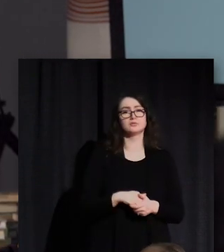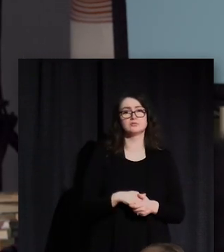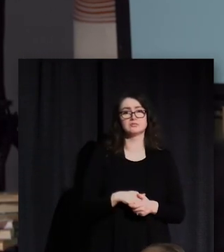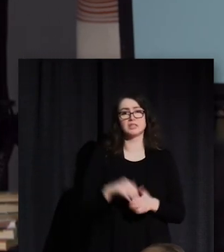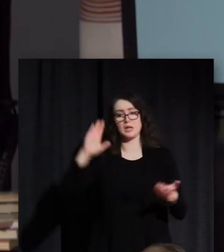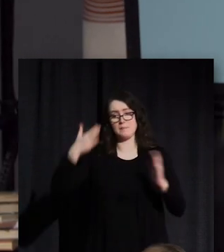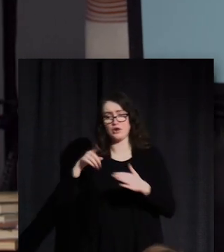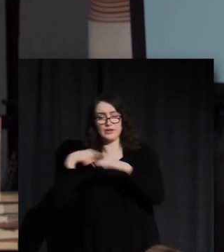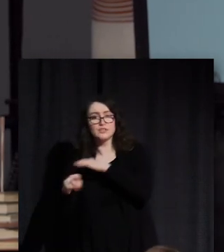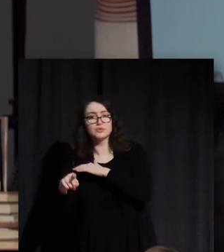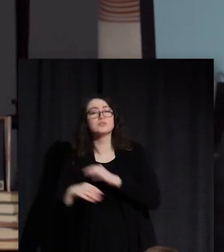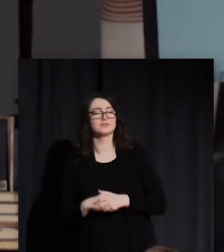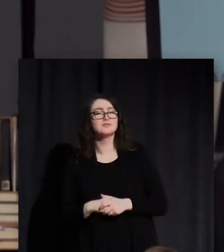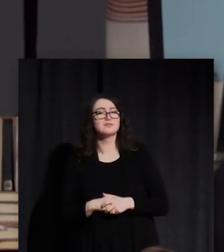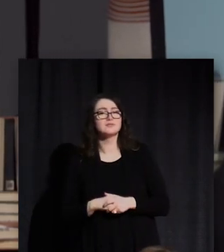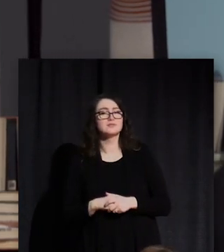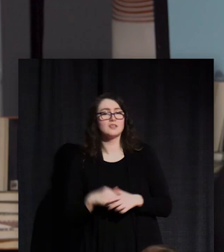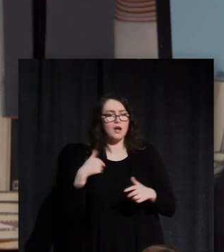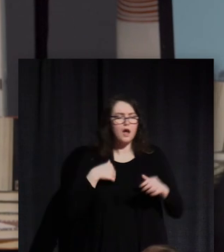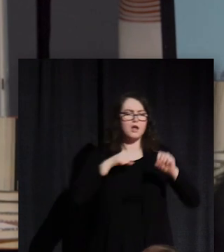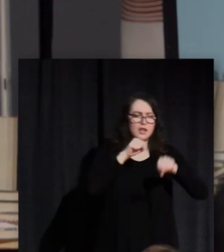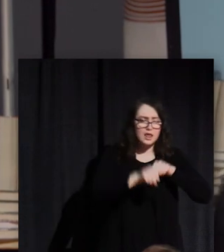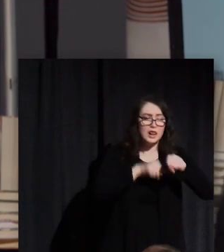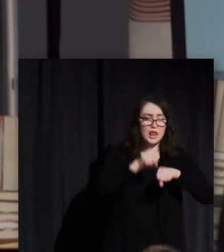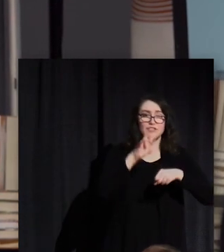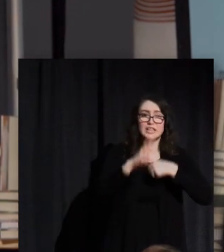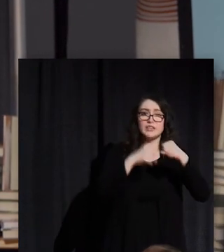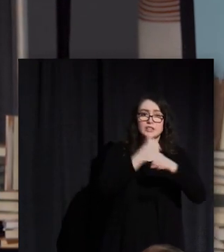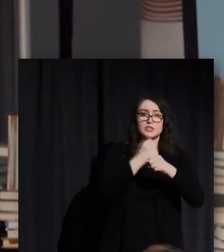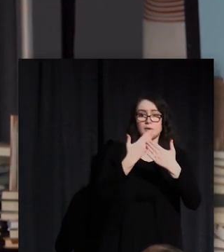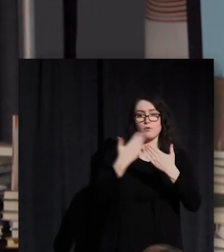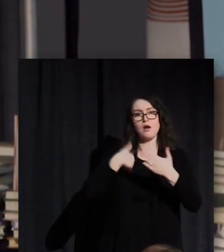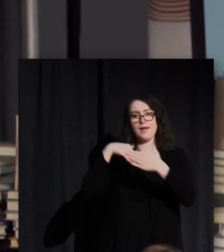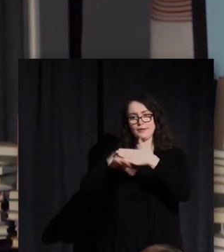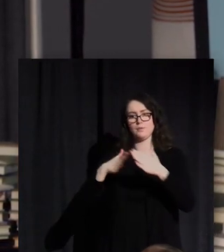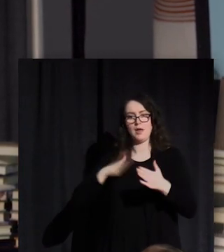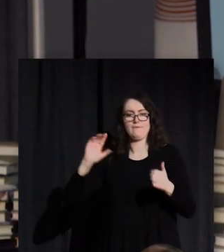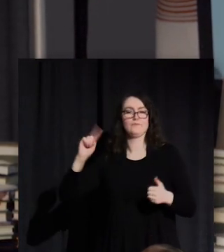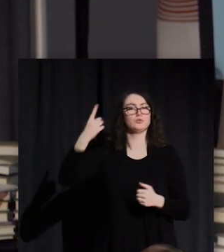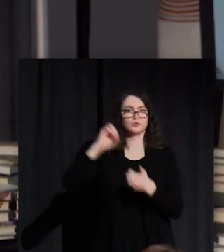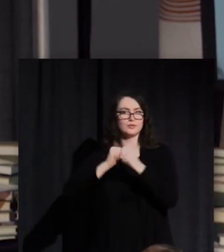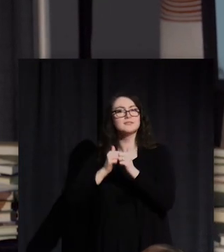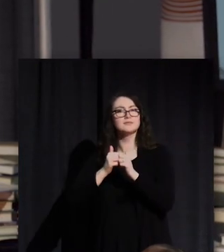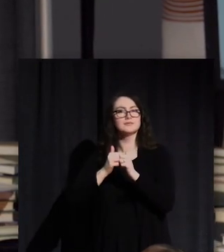world by bike for 7 years before entering my first bikepacking race during a trip.